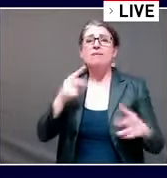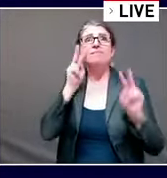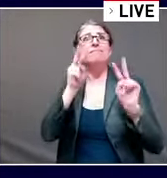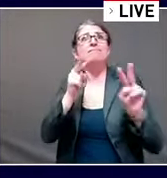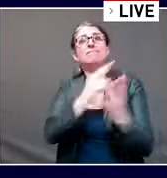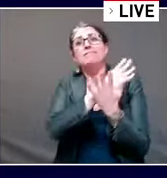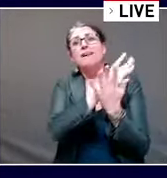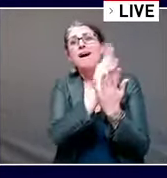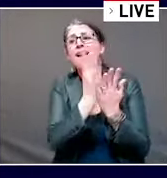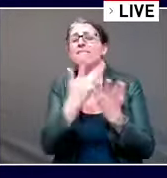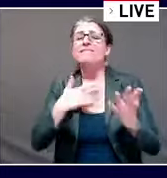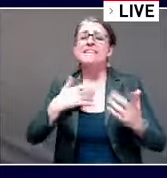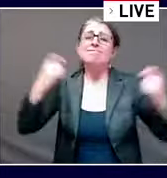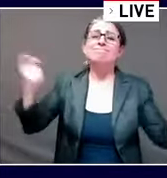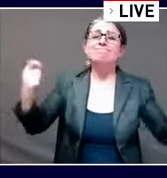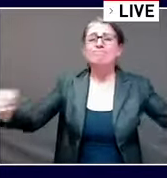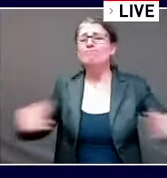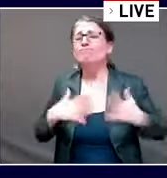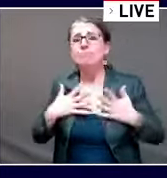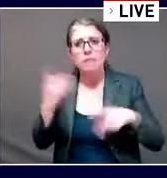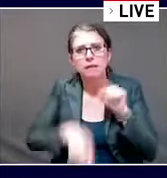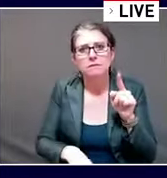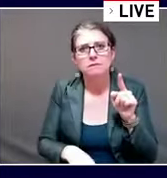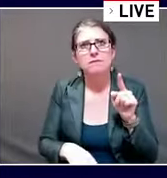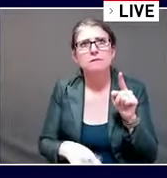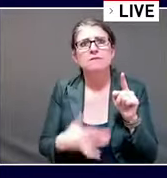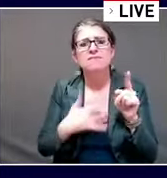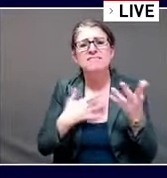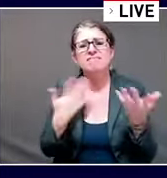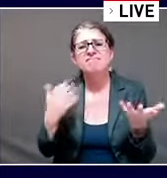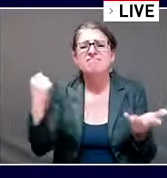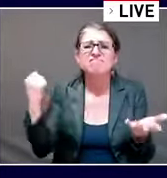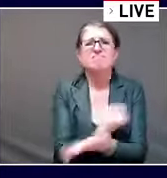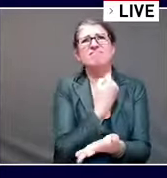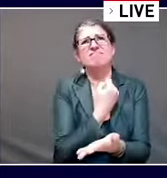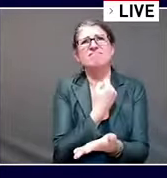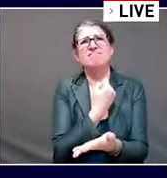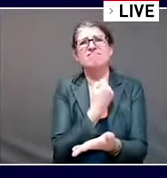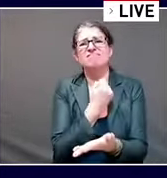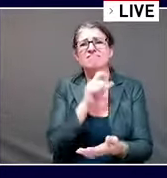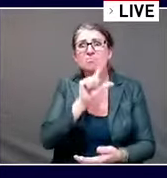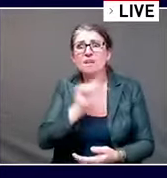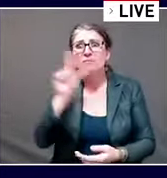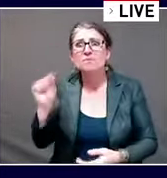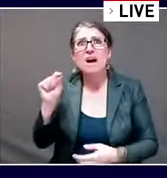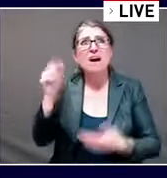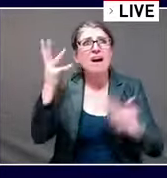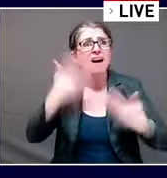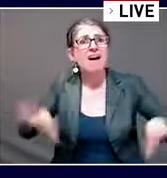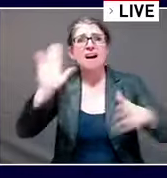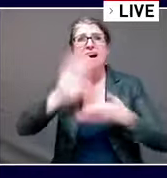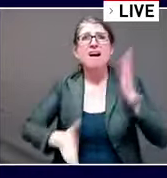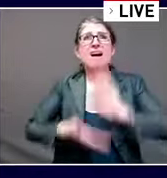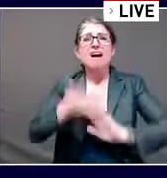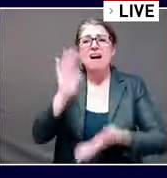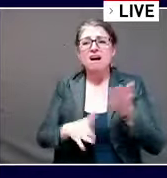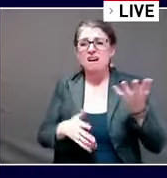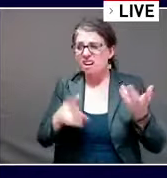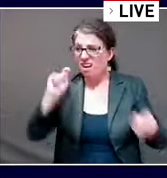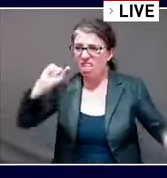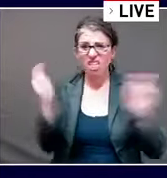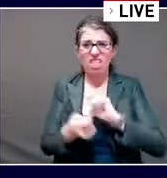forward to, the holiday season, may itself have to be bizarre and isolated. It doesn't have to be that way. Of